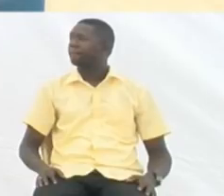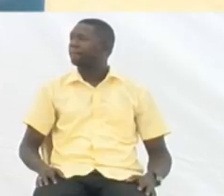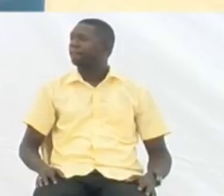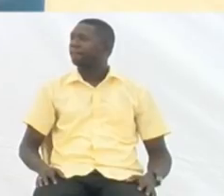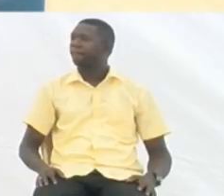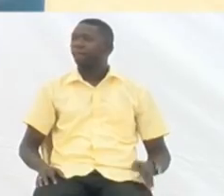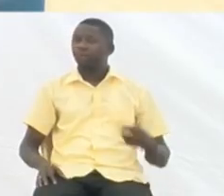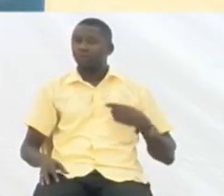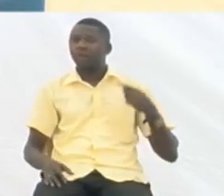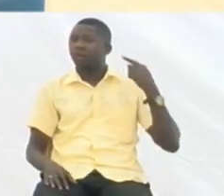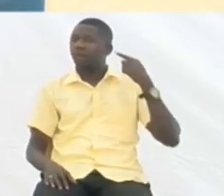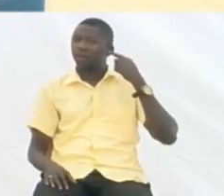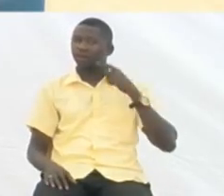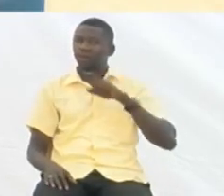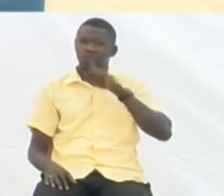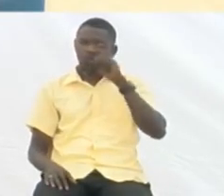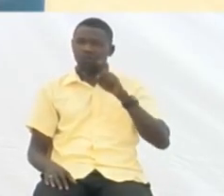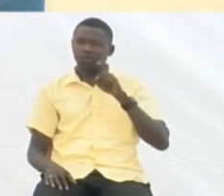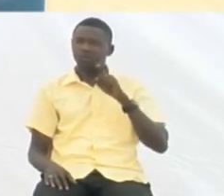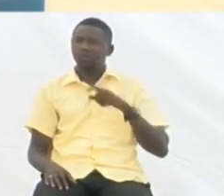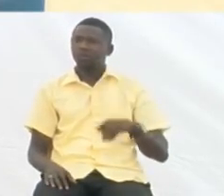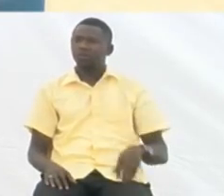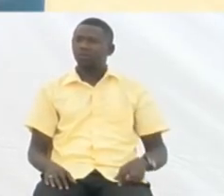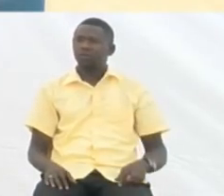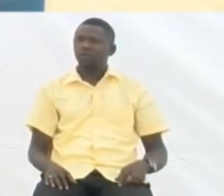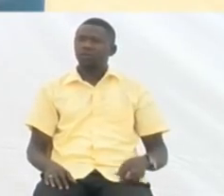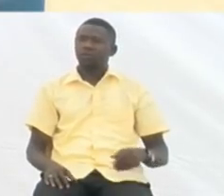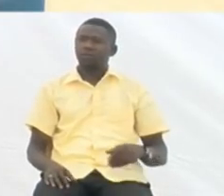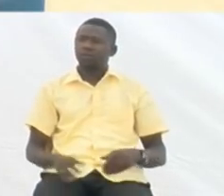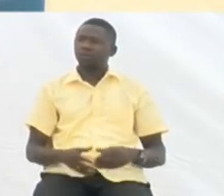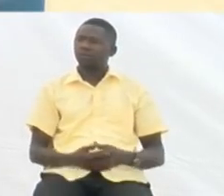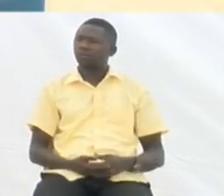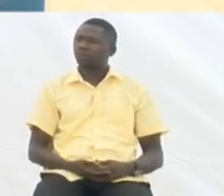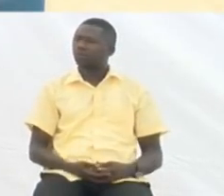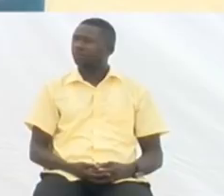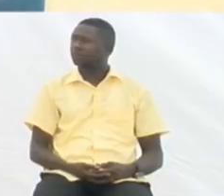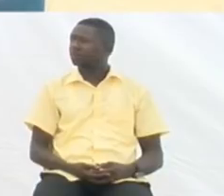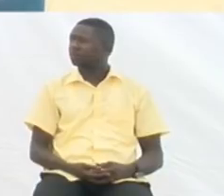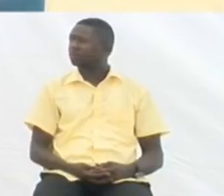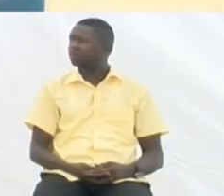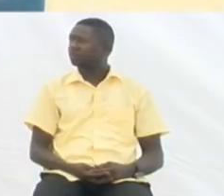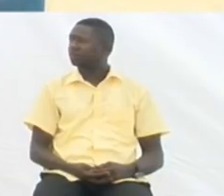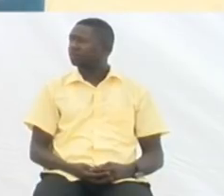I heard that question. I am pleased with the question.